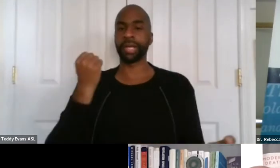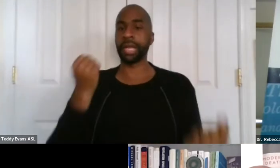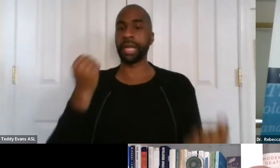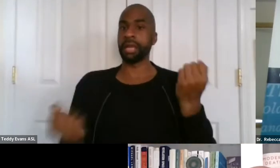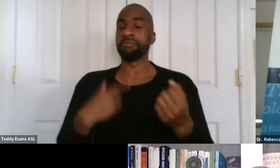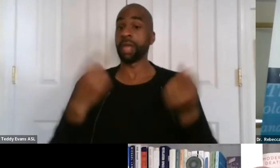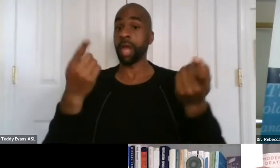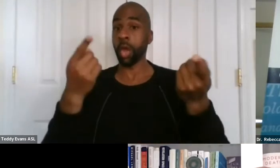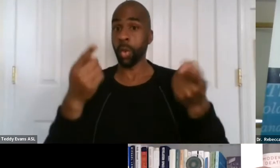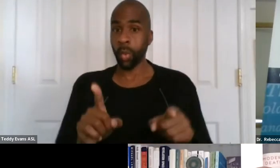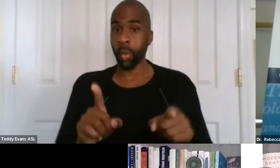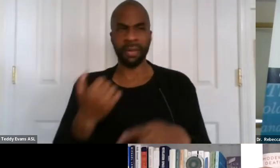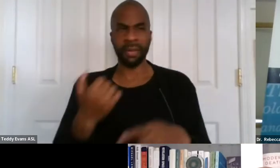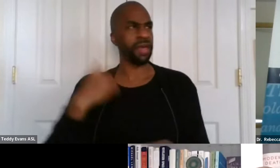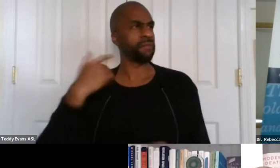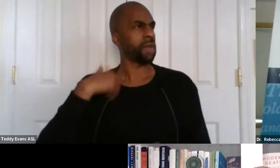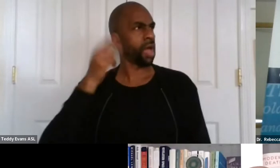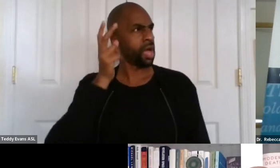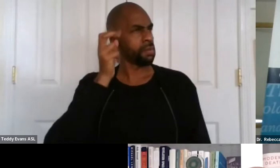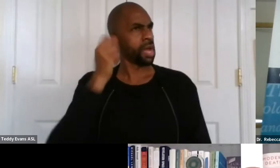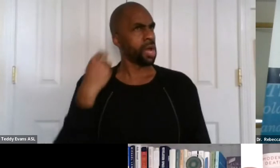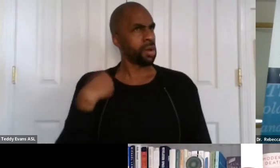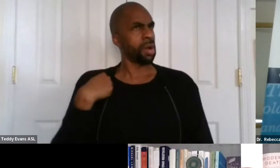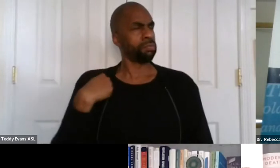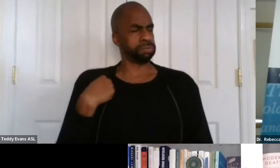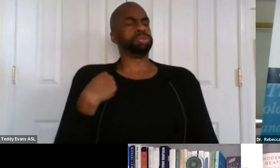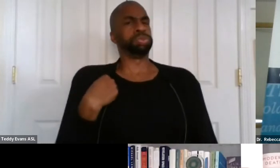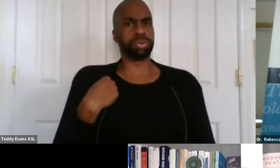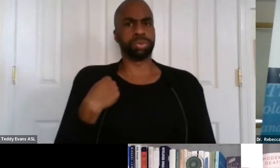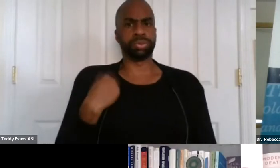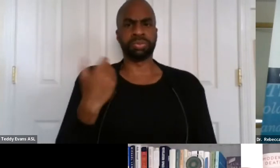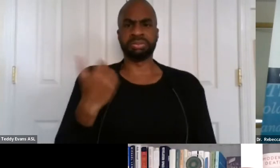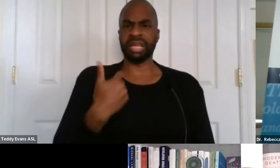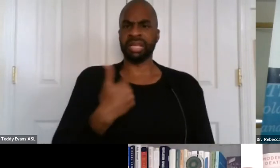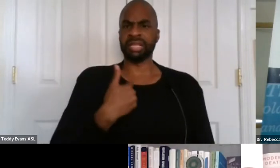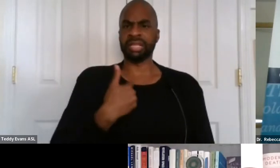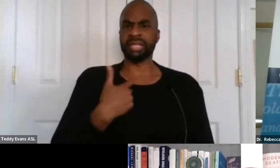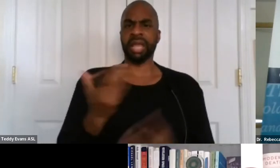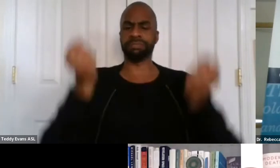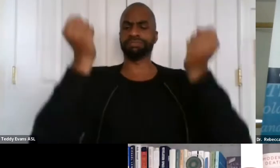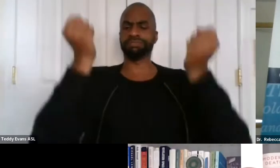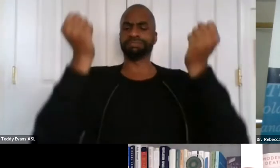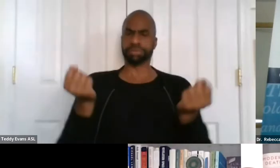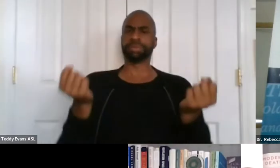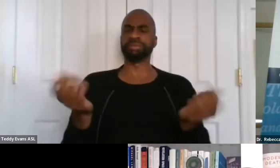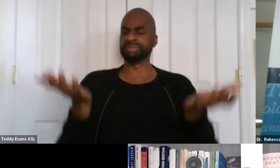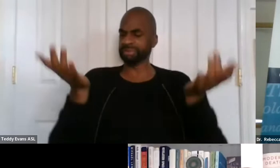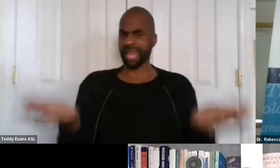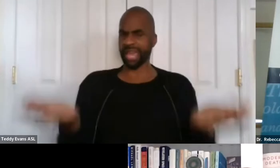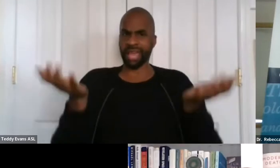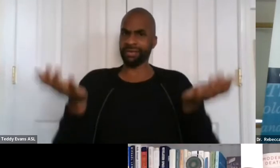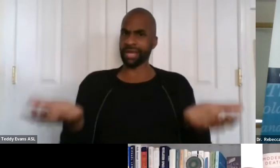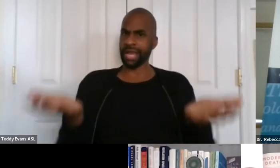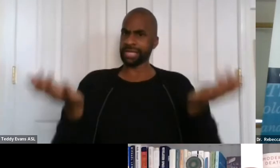heard this loud click in my back, and I found myself trapped under all this weight. I was rescued at that moment